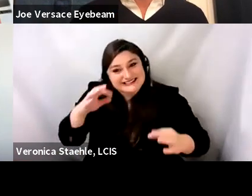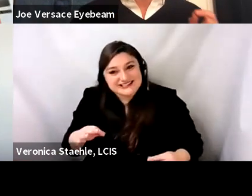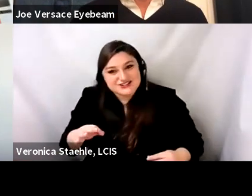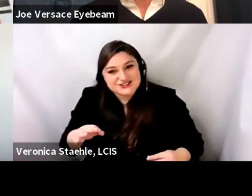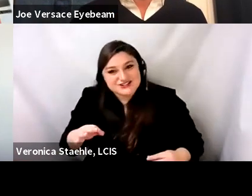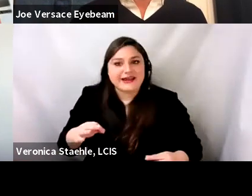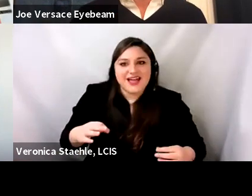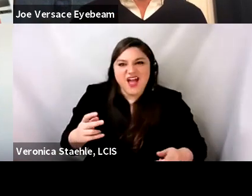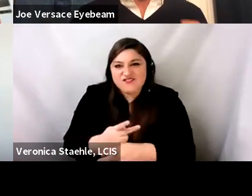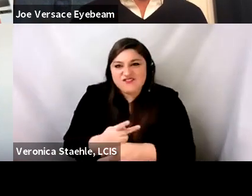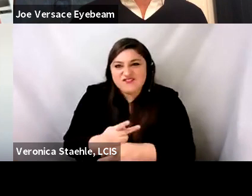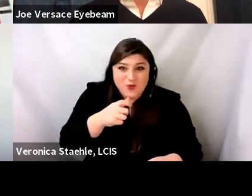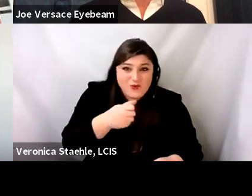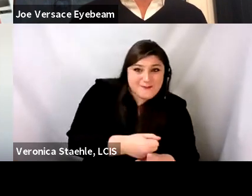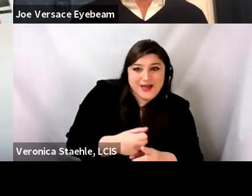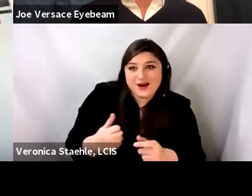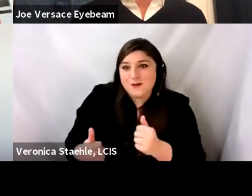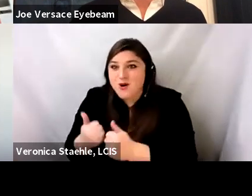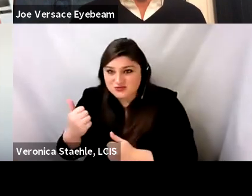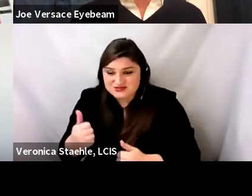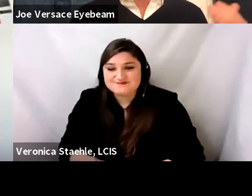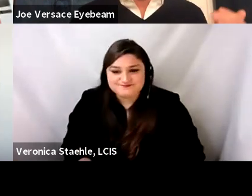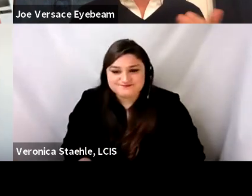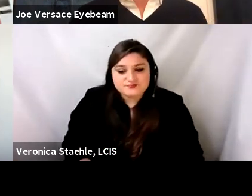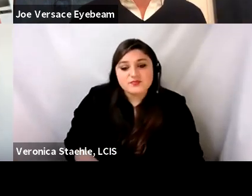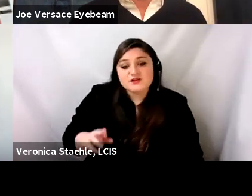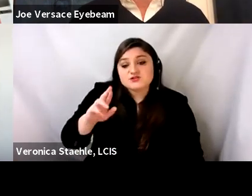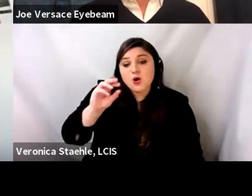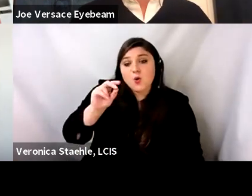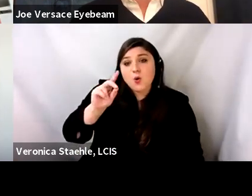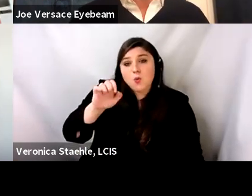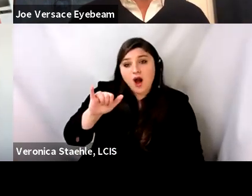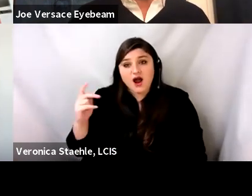very clear and often communication, we have respect for